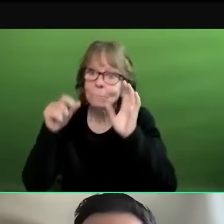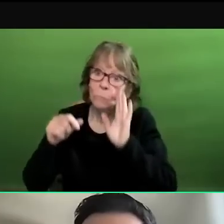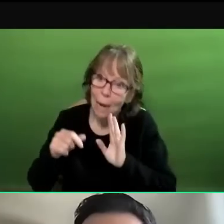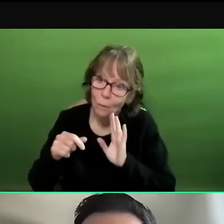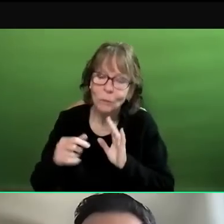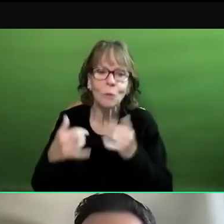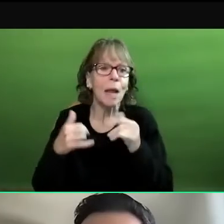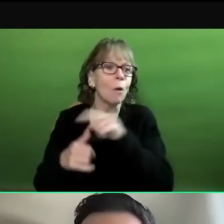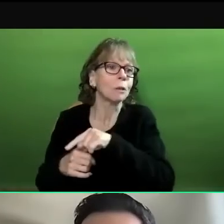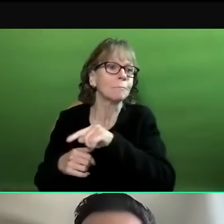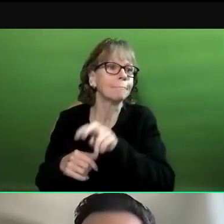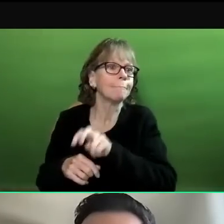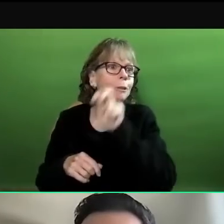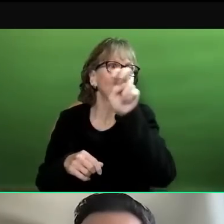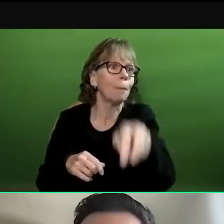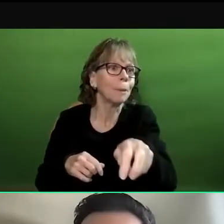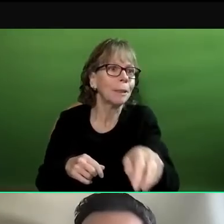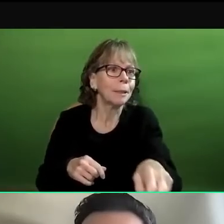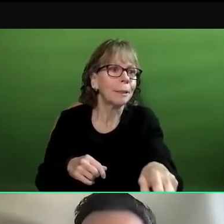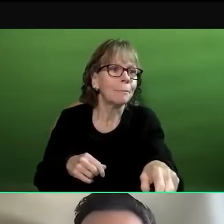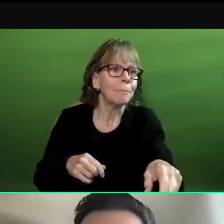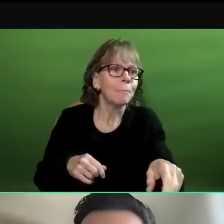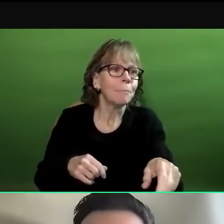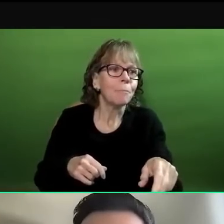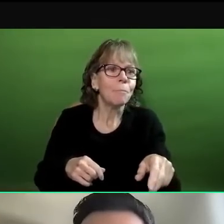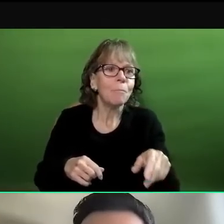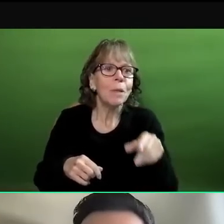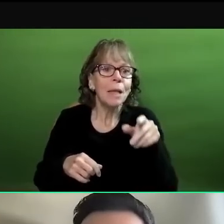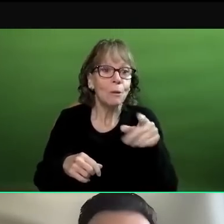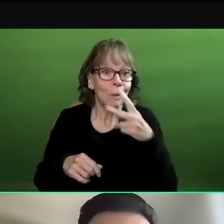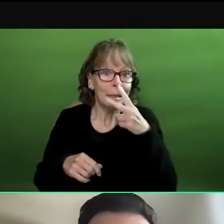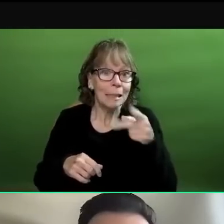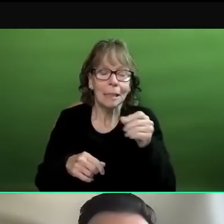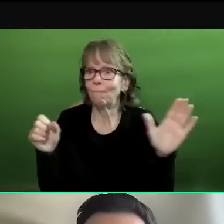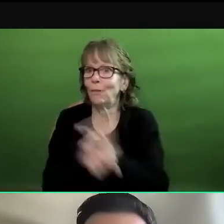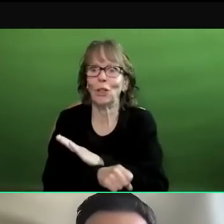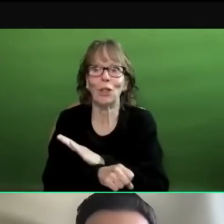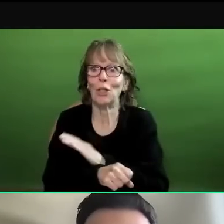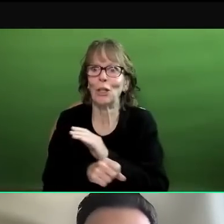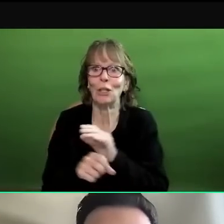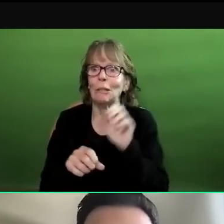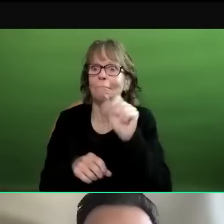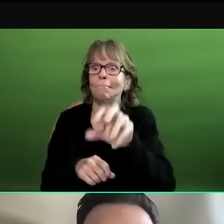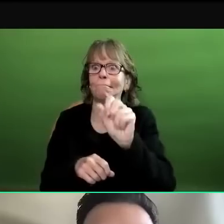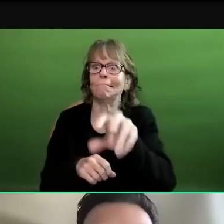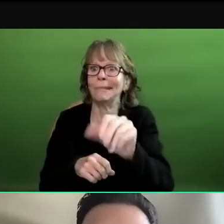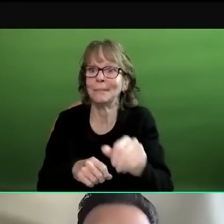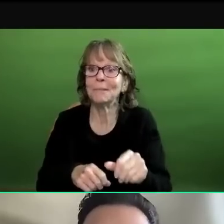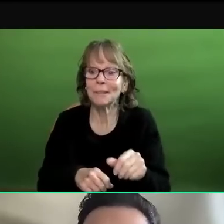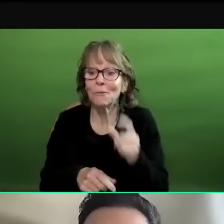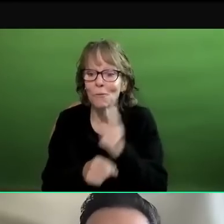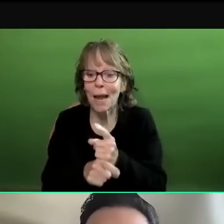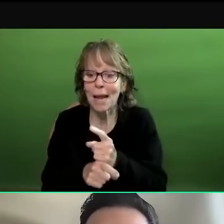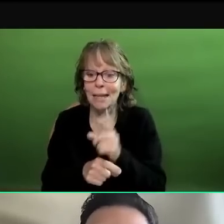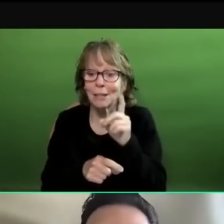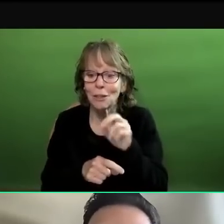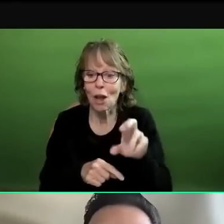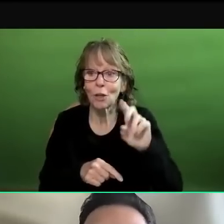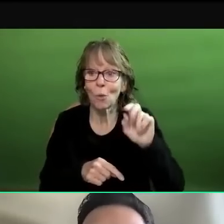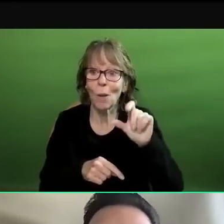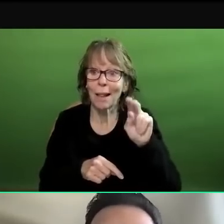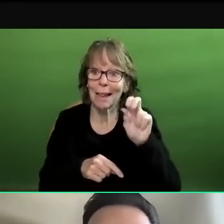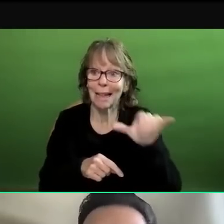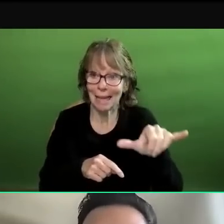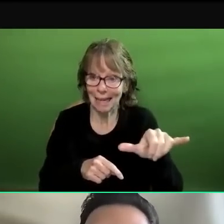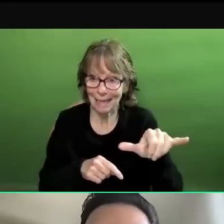going to jump right into our talk since we have a jam-packed session. And as Dr. Whitley had mentioned, my part is essentially kind